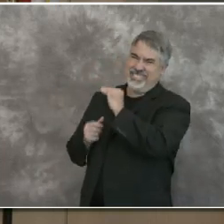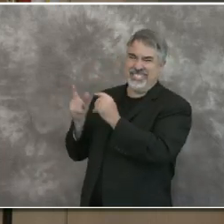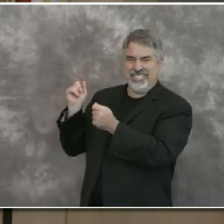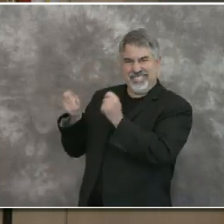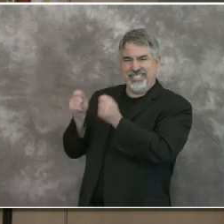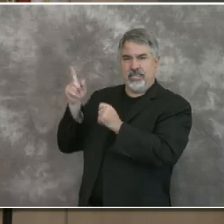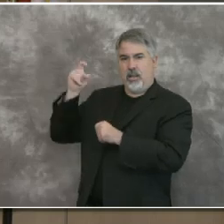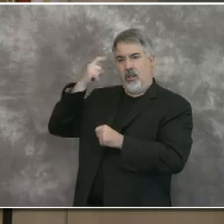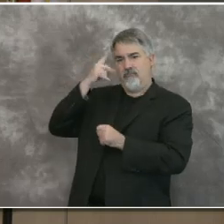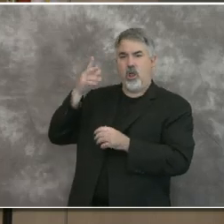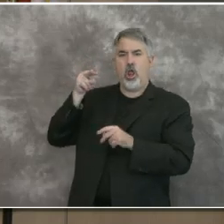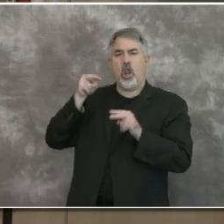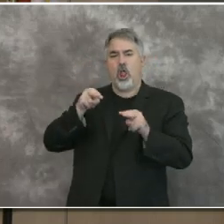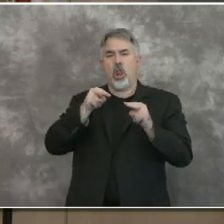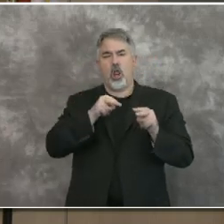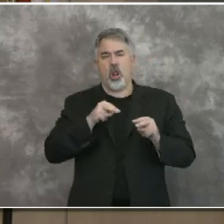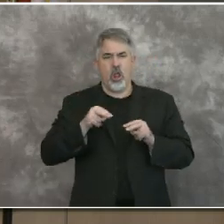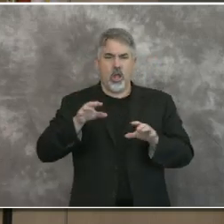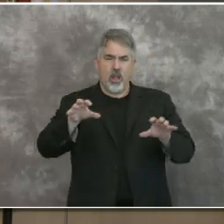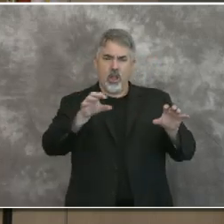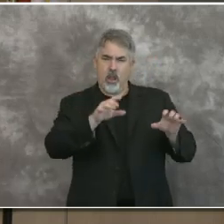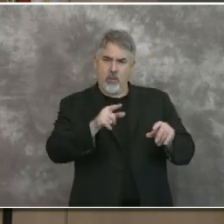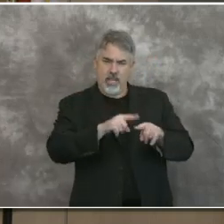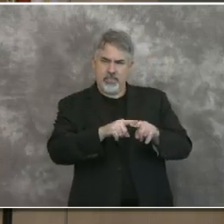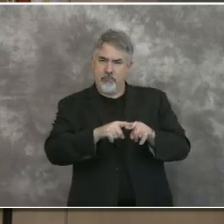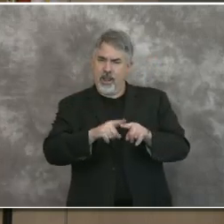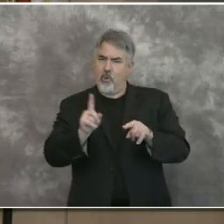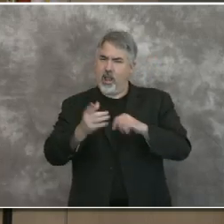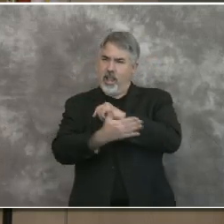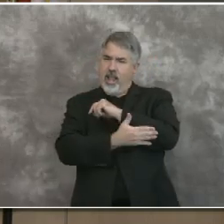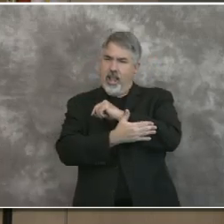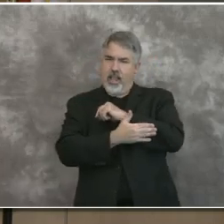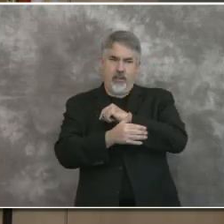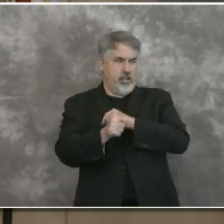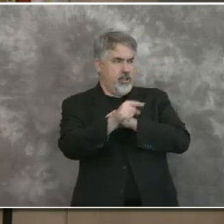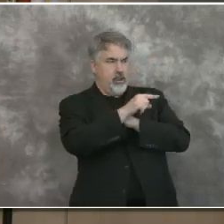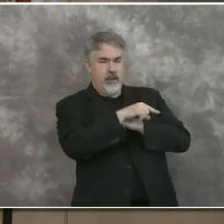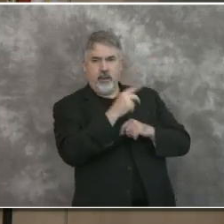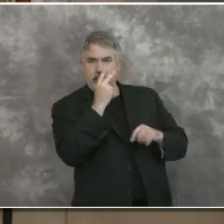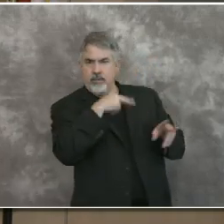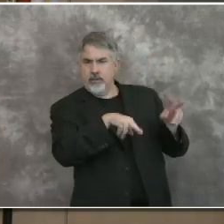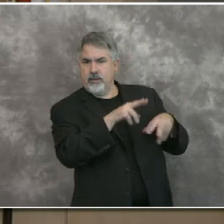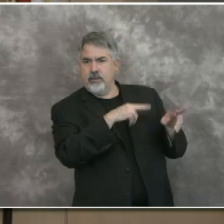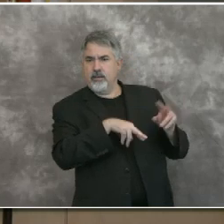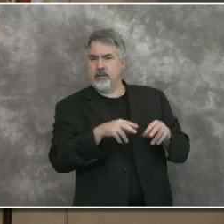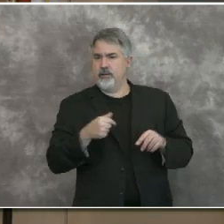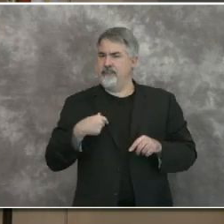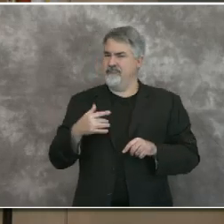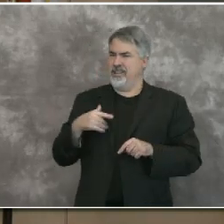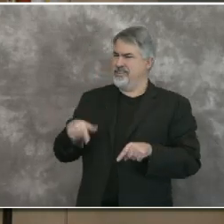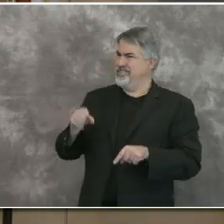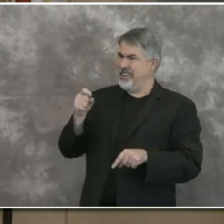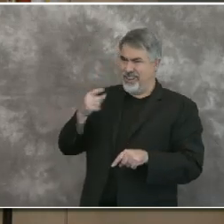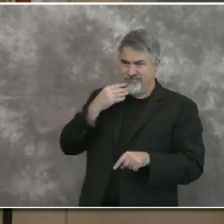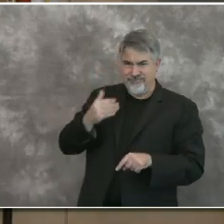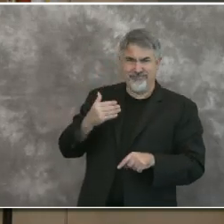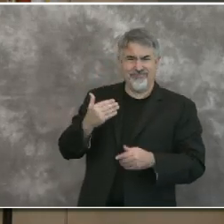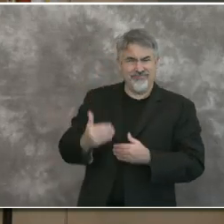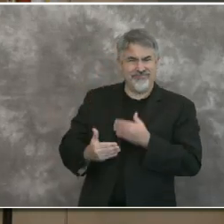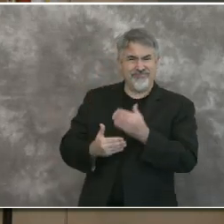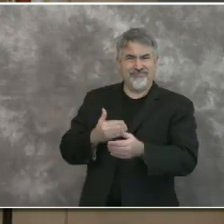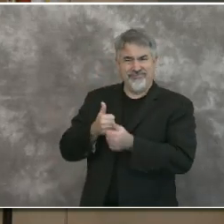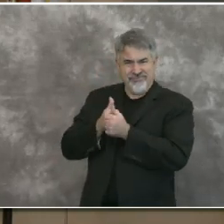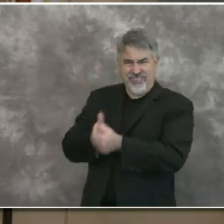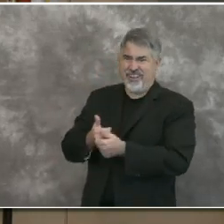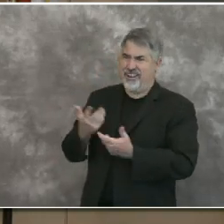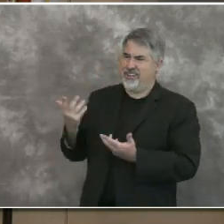Diego, we think, has been very responsible in the way that we've implemented his executive orders. Obviously, all counties want to get back open as quickly